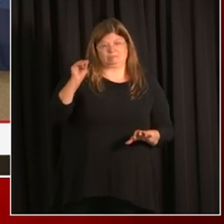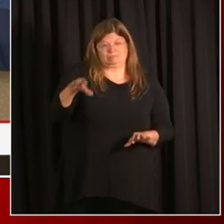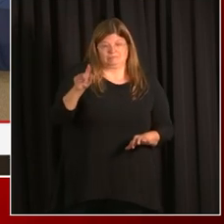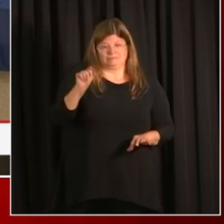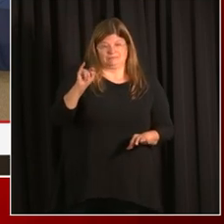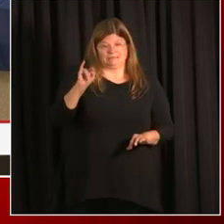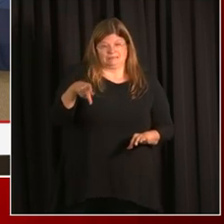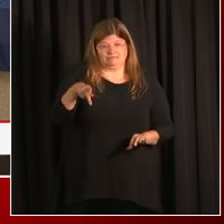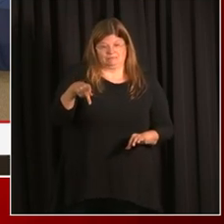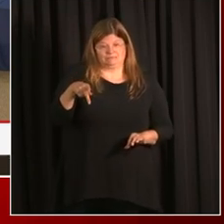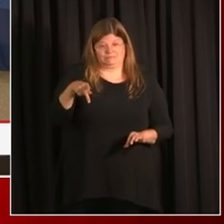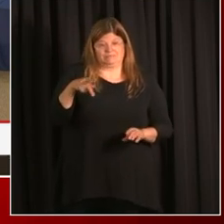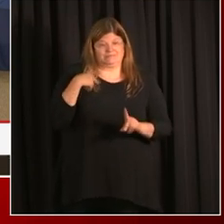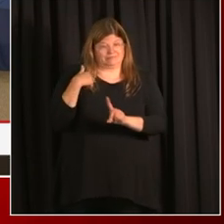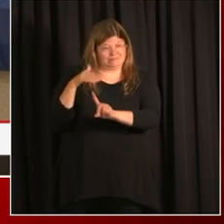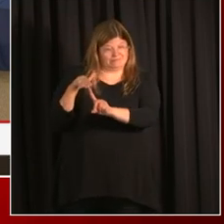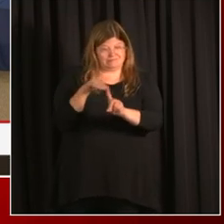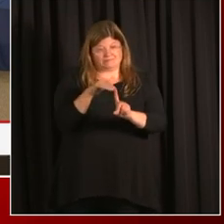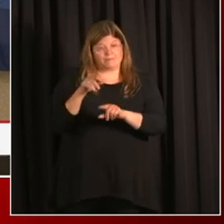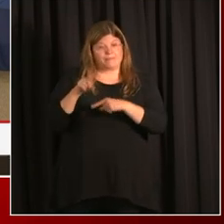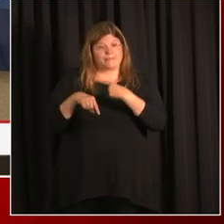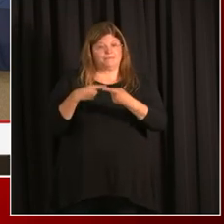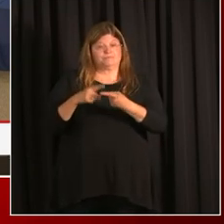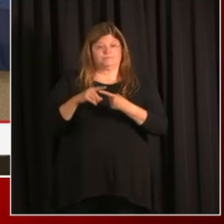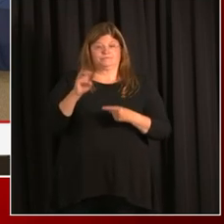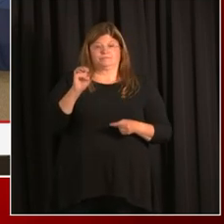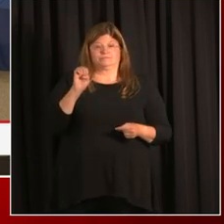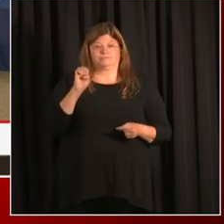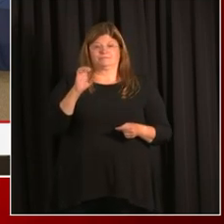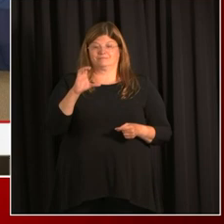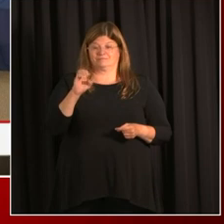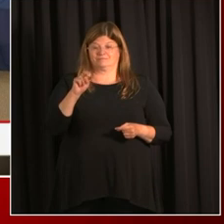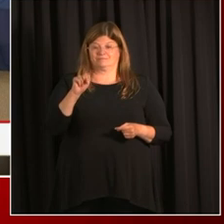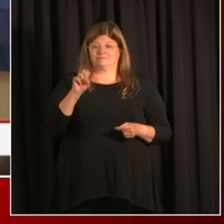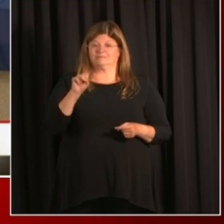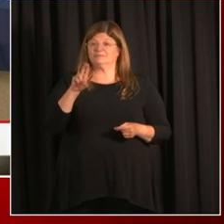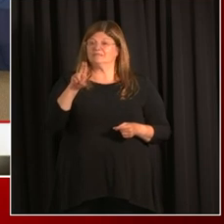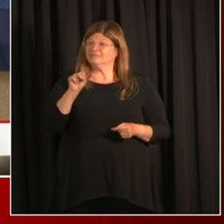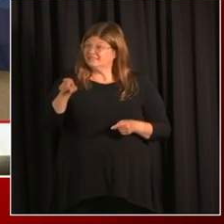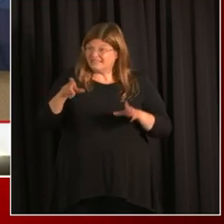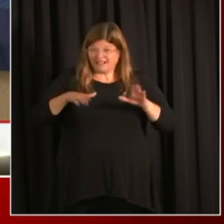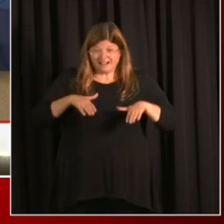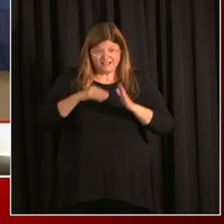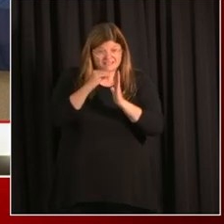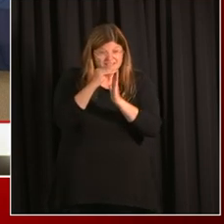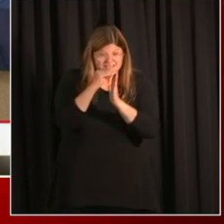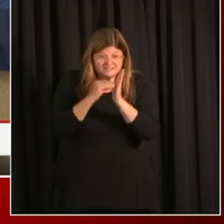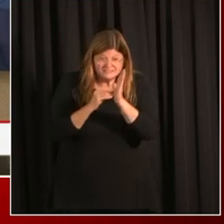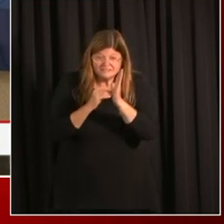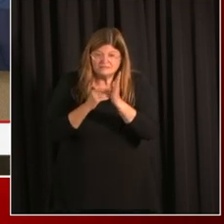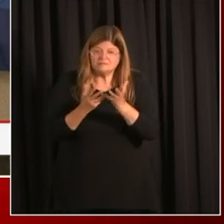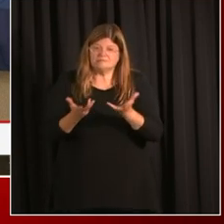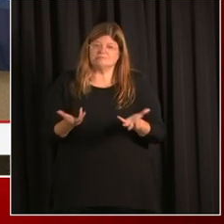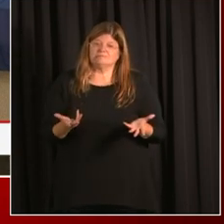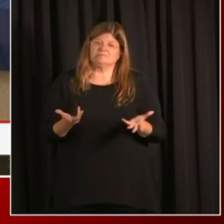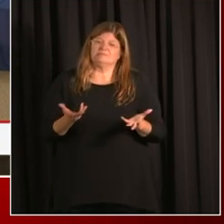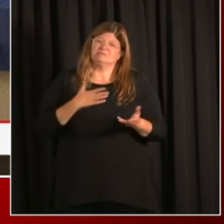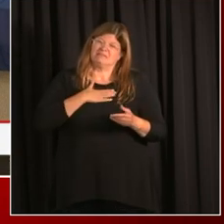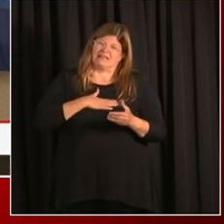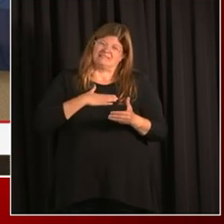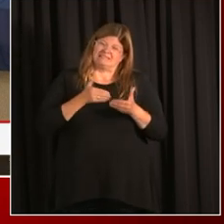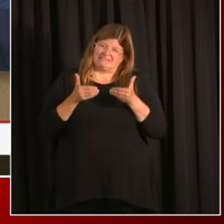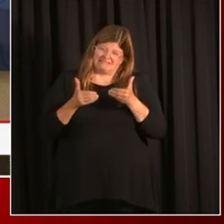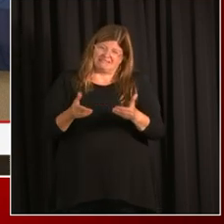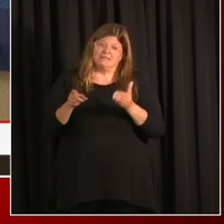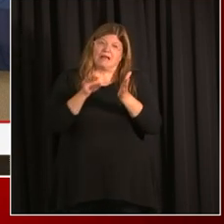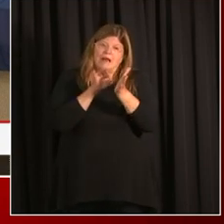weekly, to remind you about the census. So we hope that you, if you have not completed your census, that you complete your census. Make sure that you